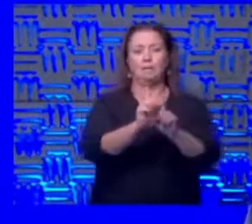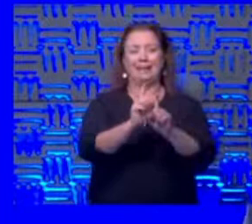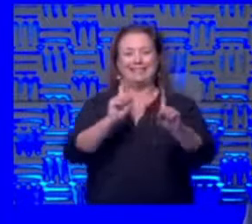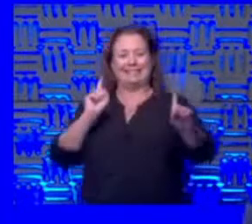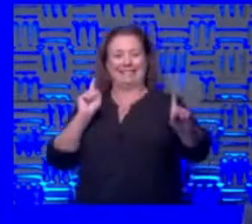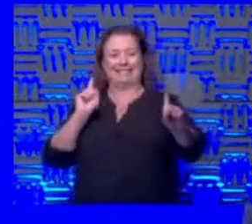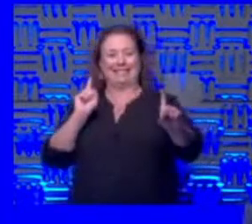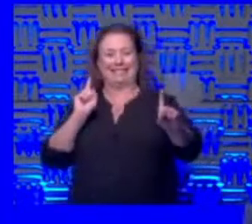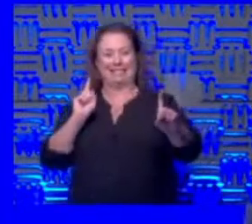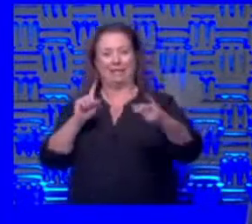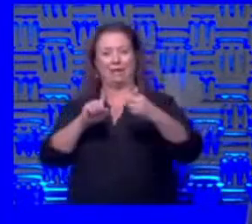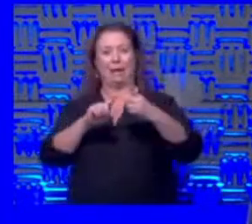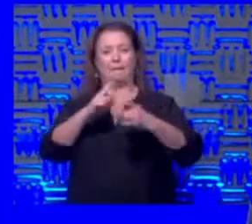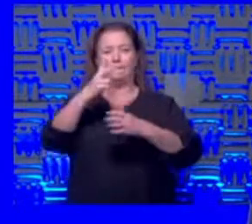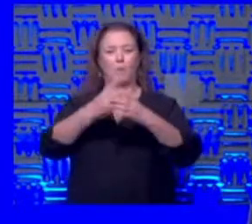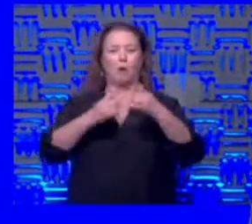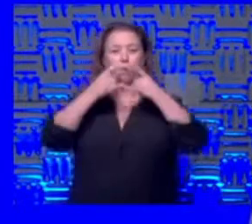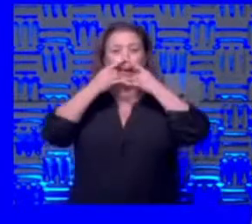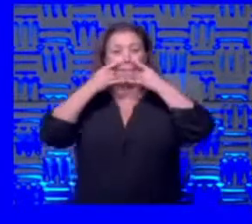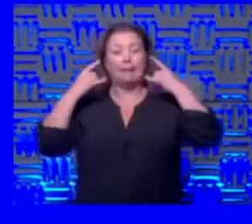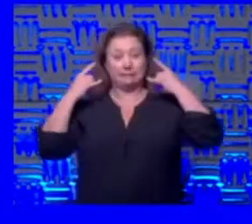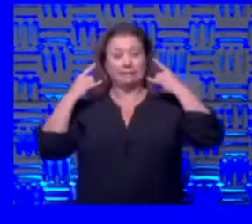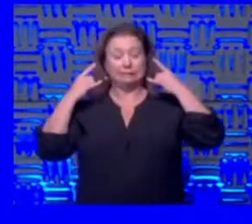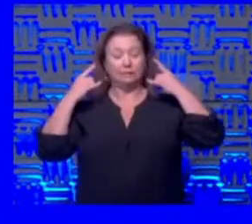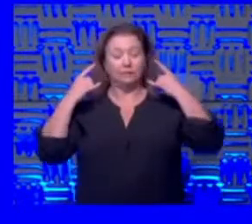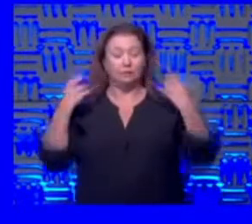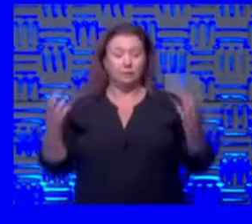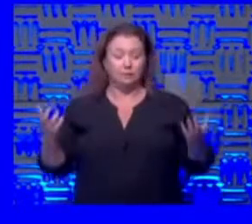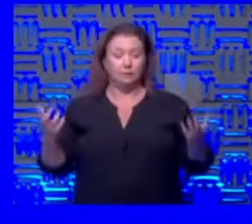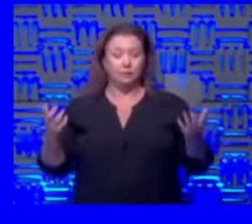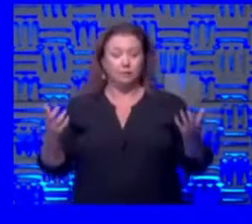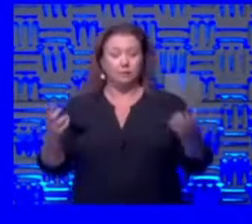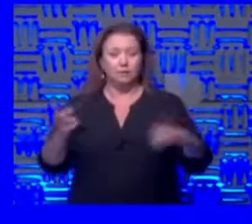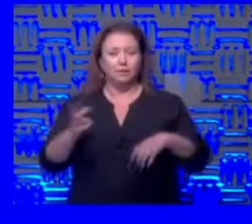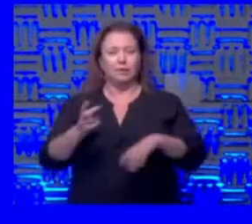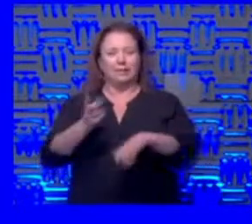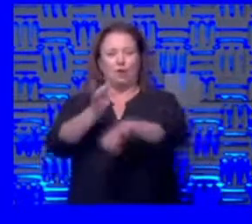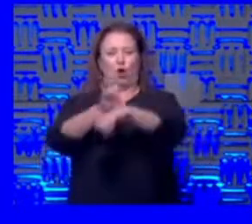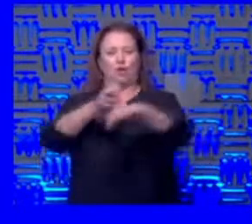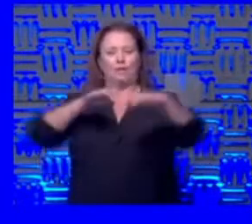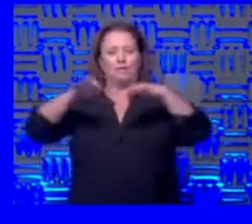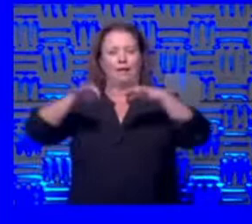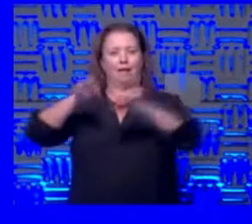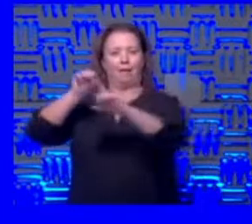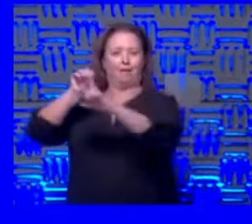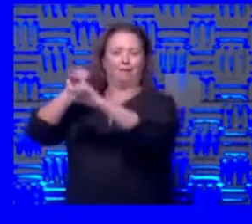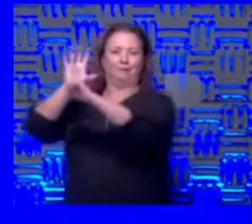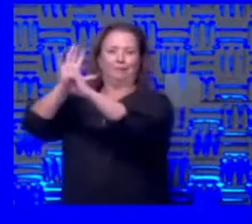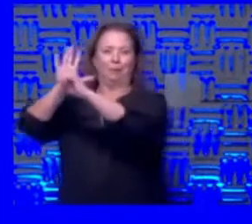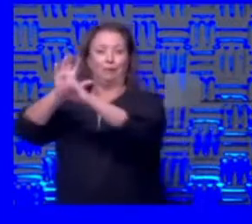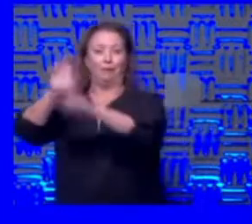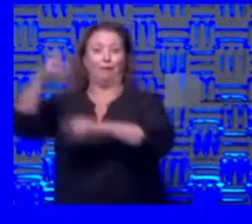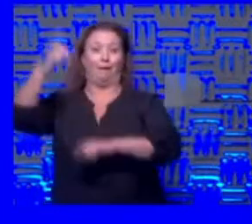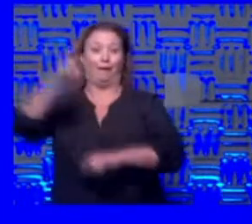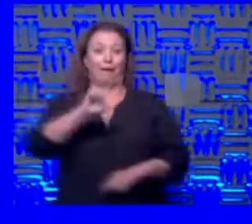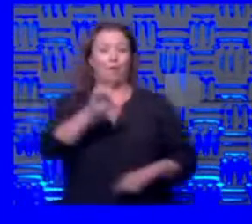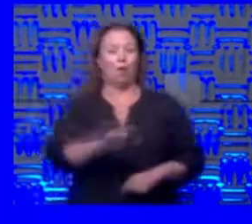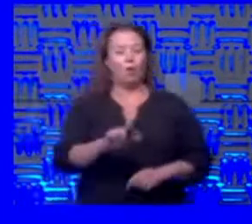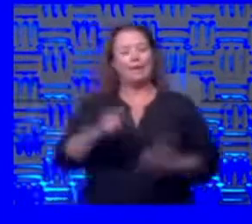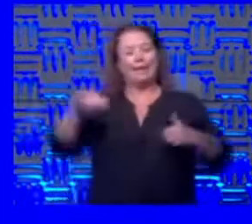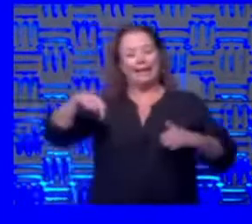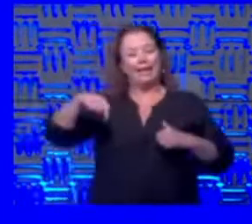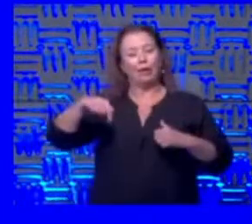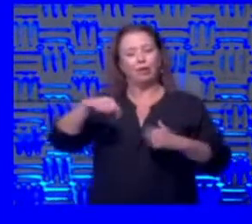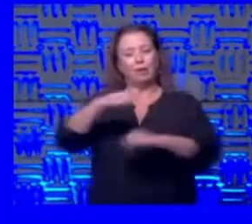distancing and both parties wearing a mask. So it's kind of hard to define that. Certainly in the healthcare setting, we can define that a little bit